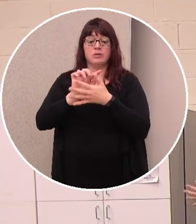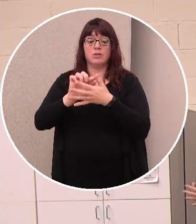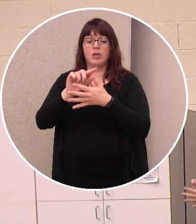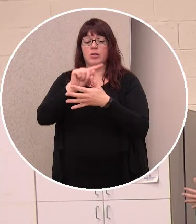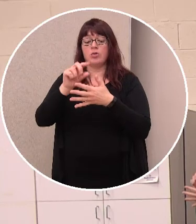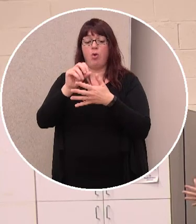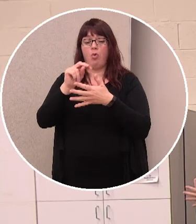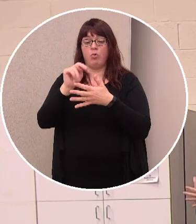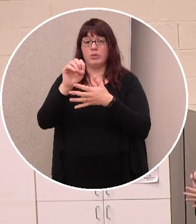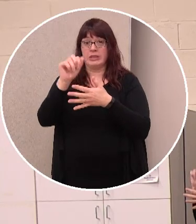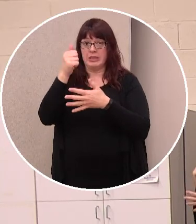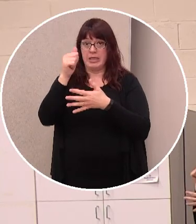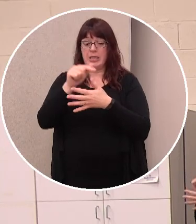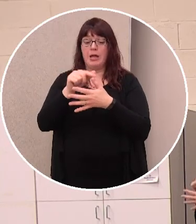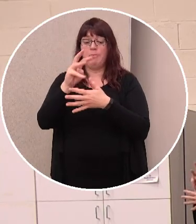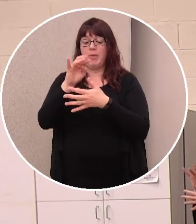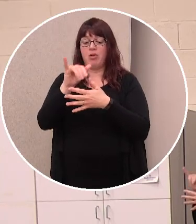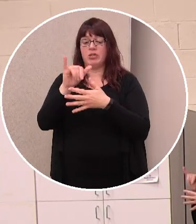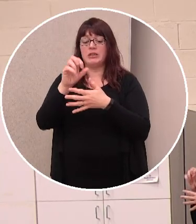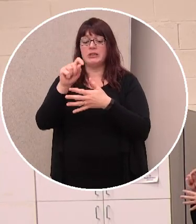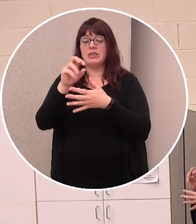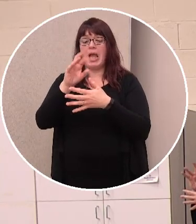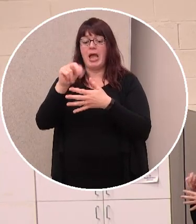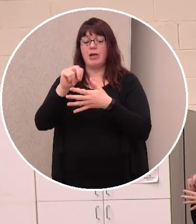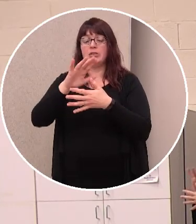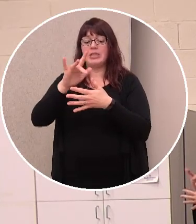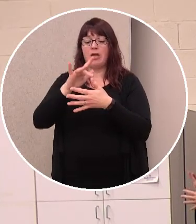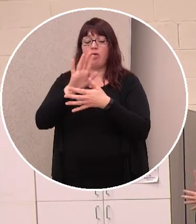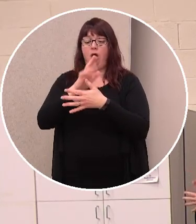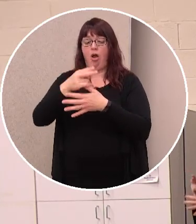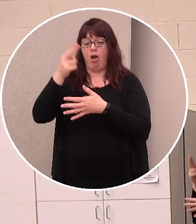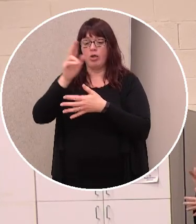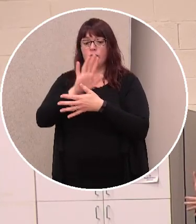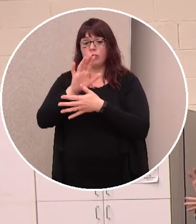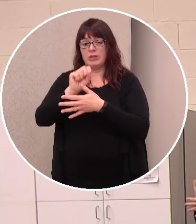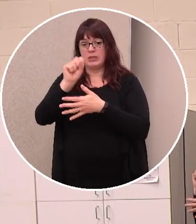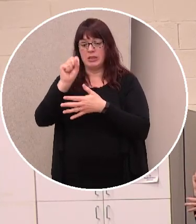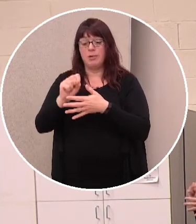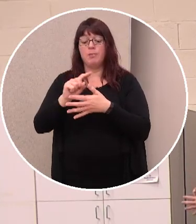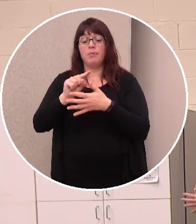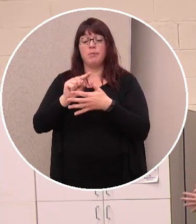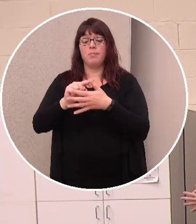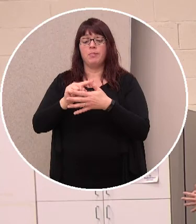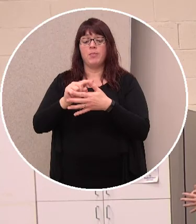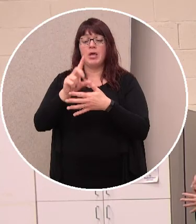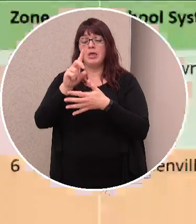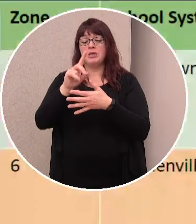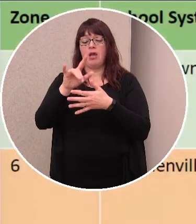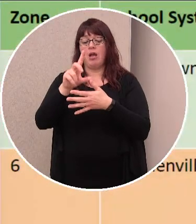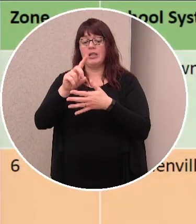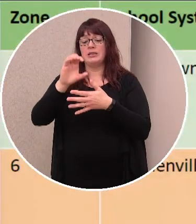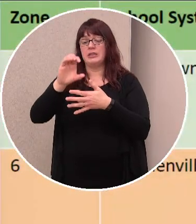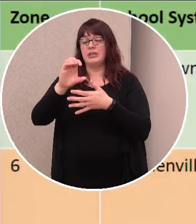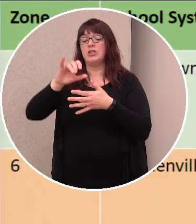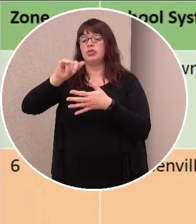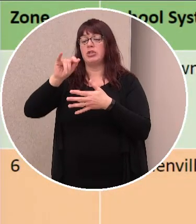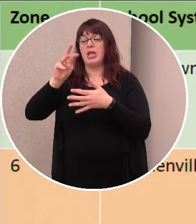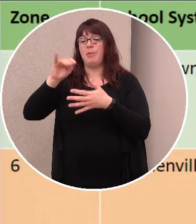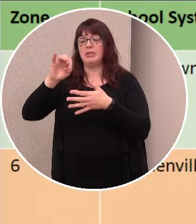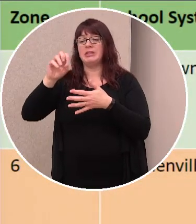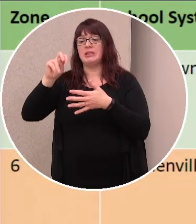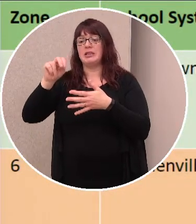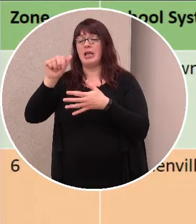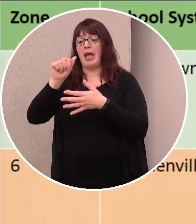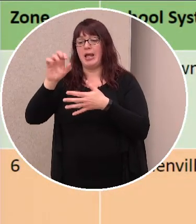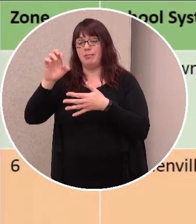Zone 10, Marystown Central High School System, pertaining to Donald C. Jameson Academy, grades